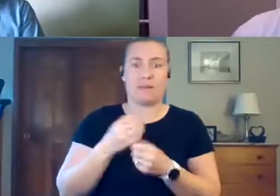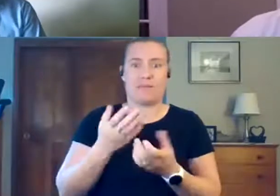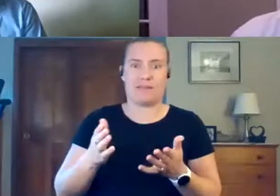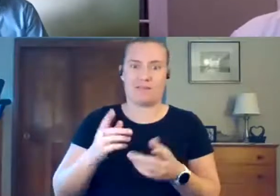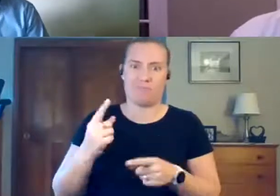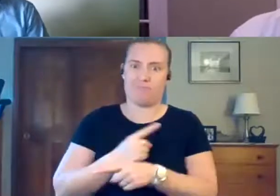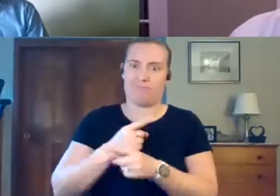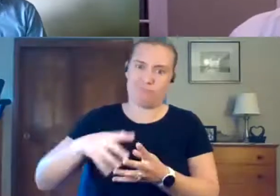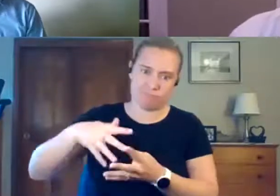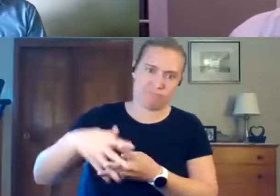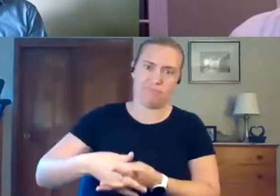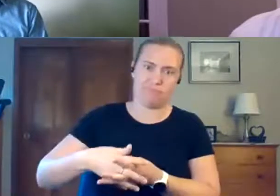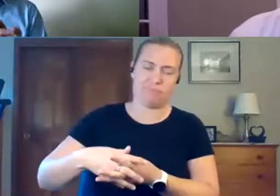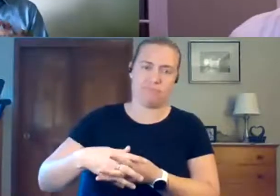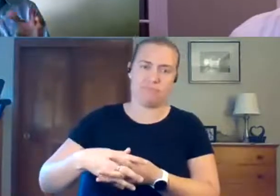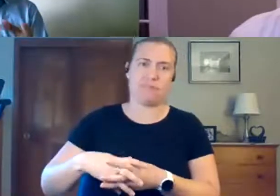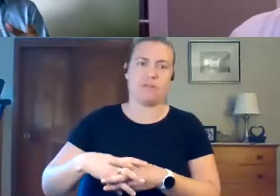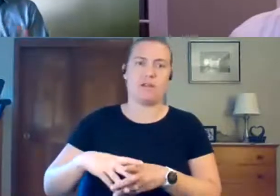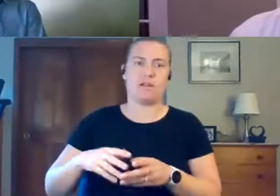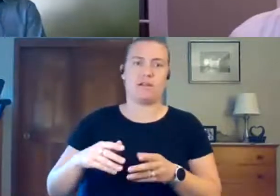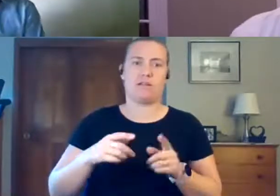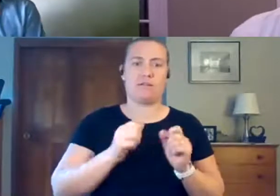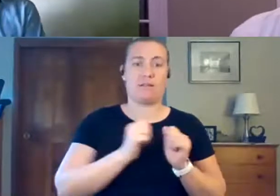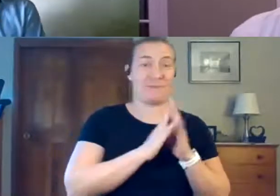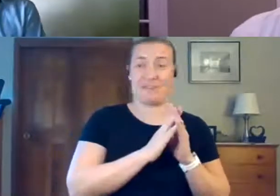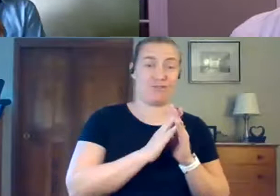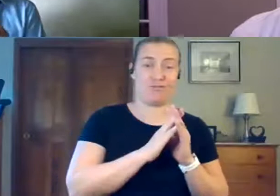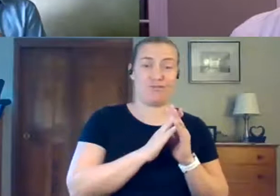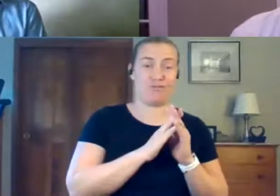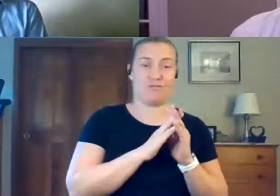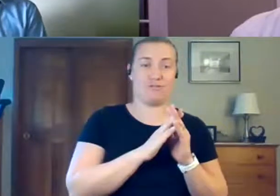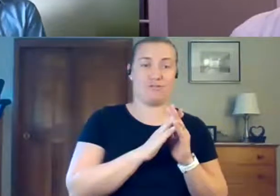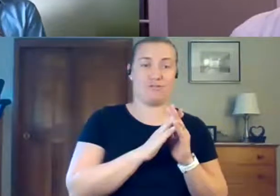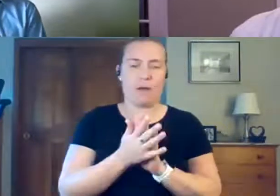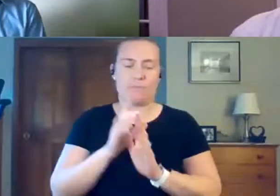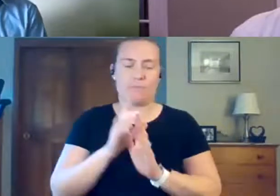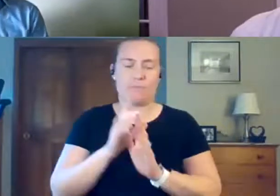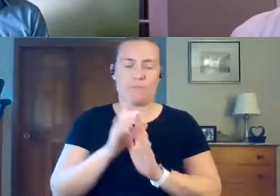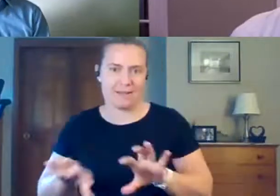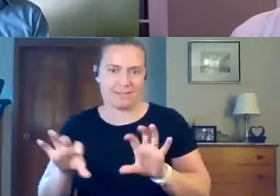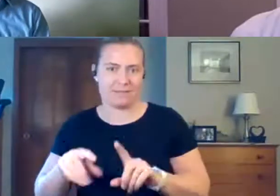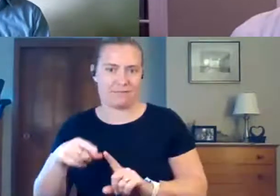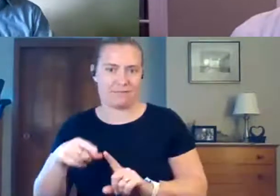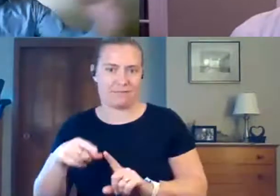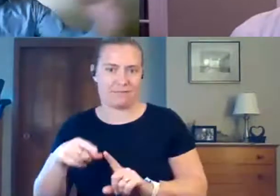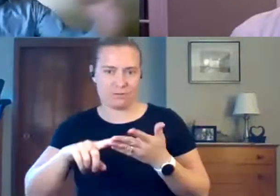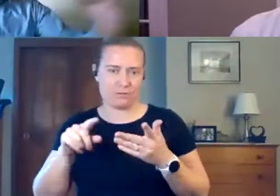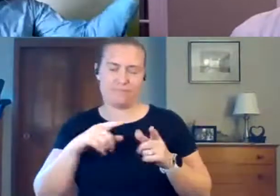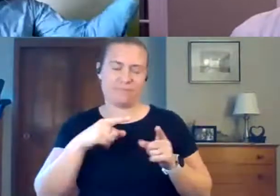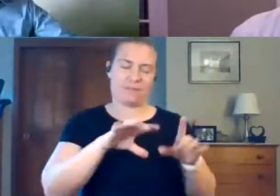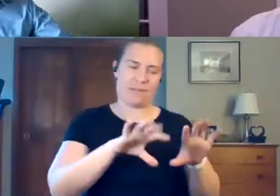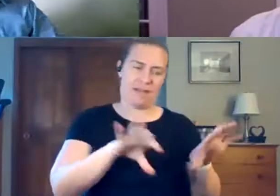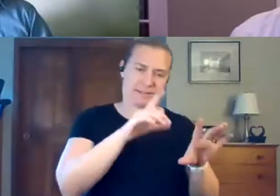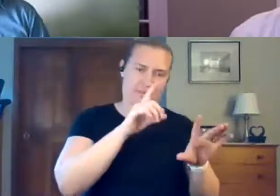implementation strategies, so that we go from implementation that's very active from a research team to dissemination